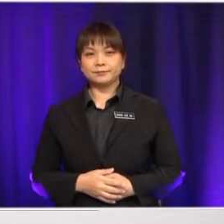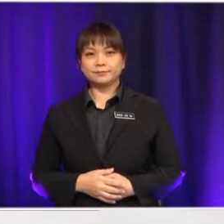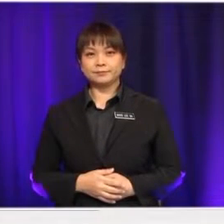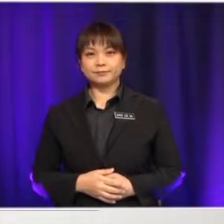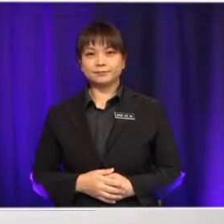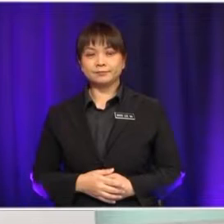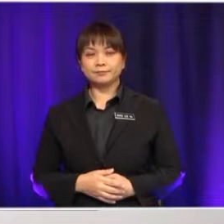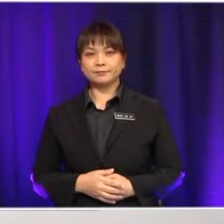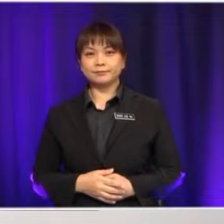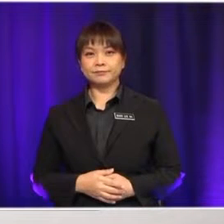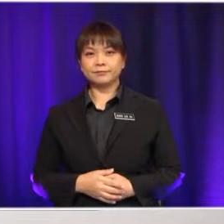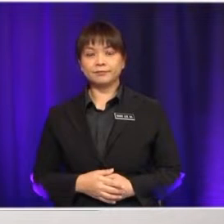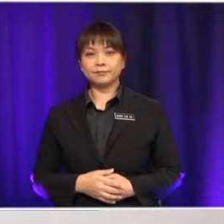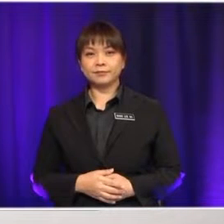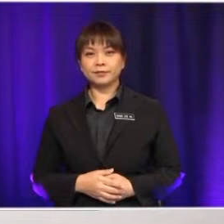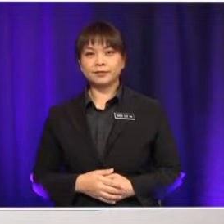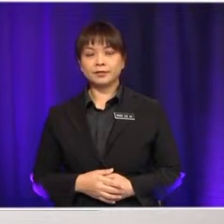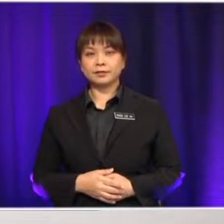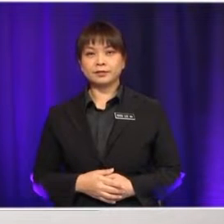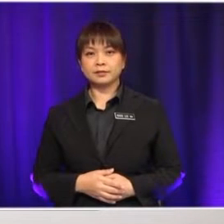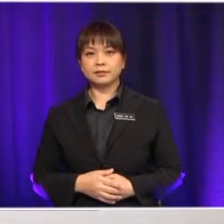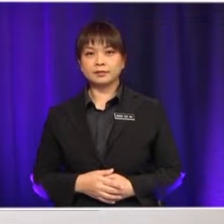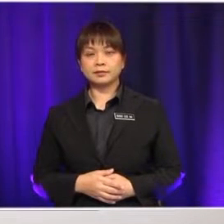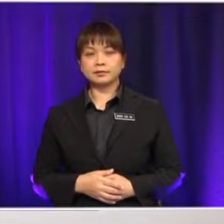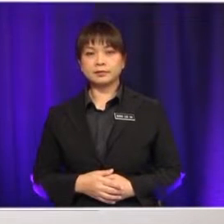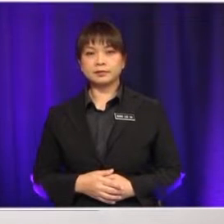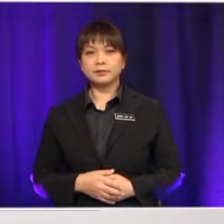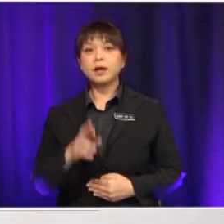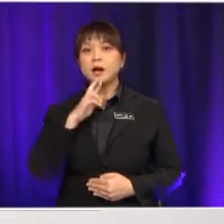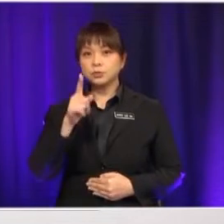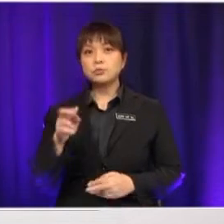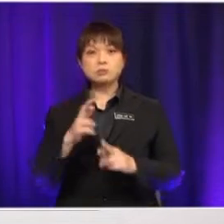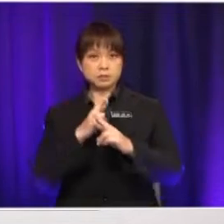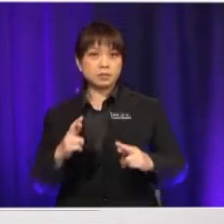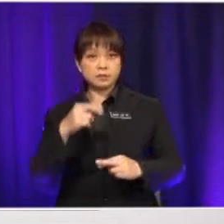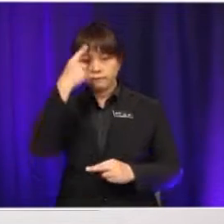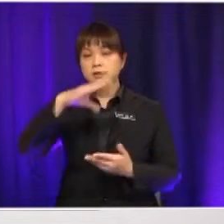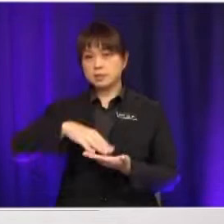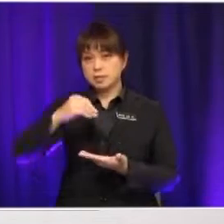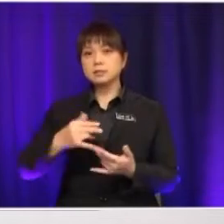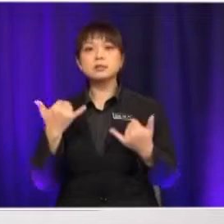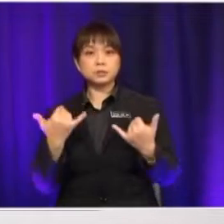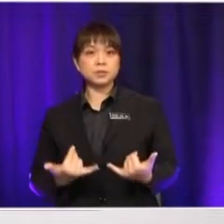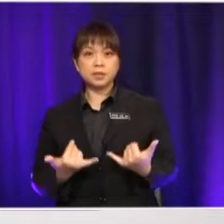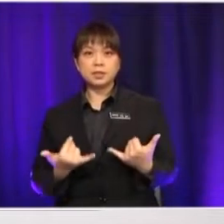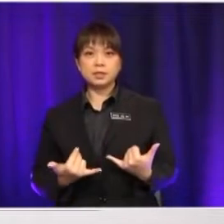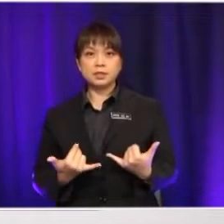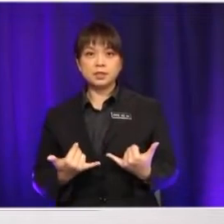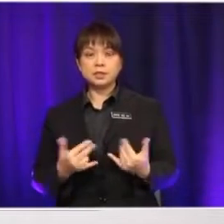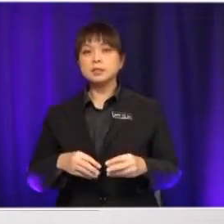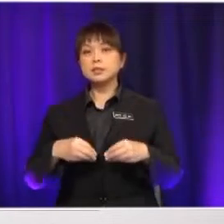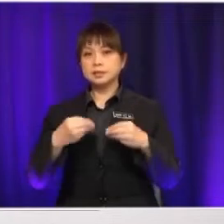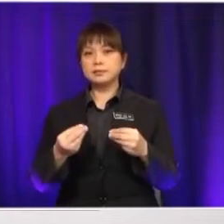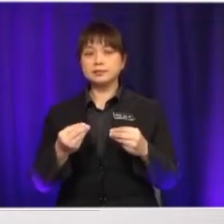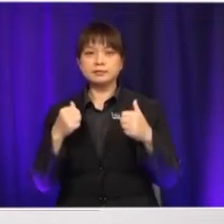Hi. Okay, I have a very important question for each and every one of you. Are you ready for our lesson today? Give me a thumbs up if you are.